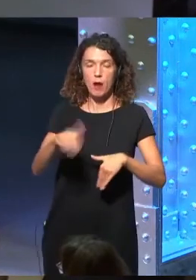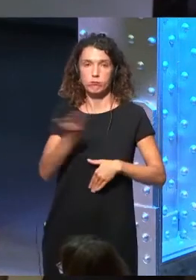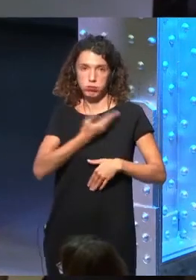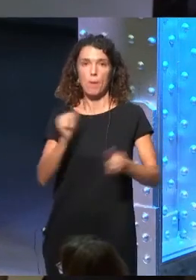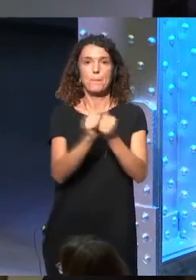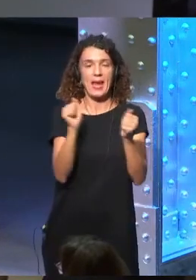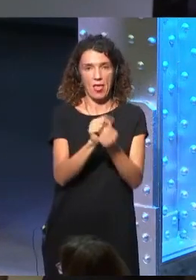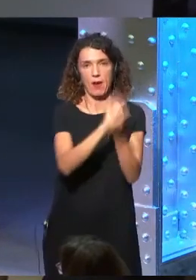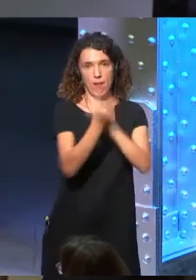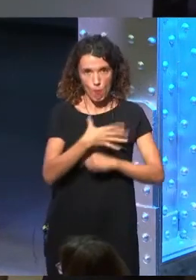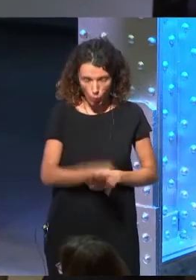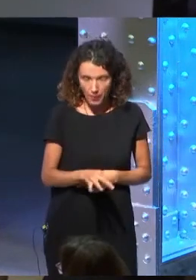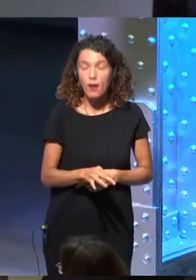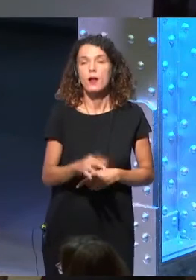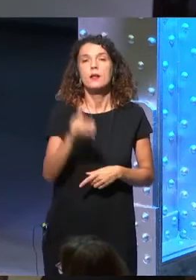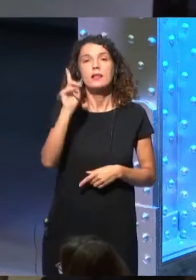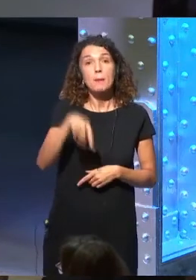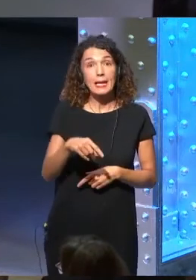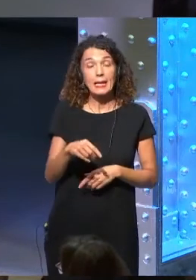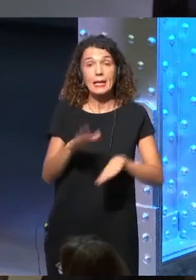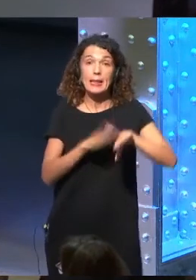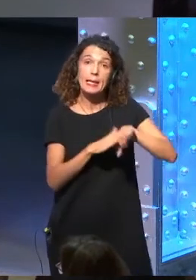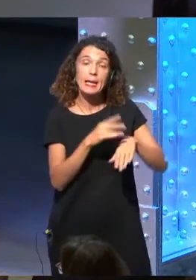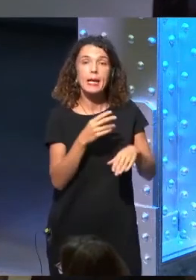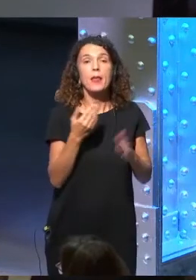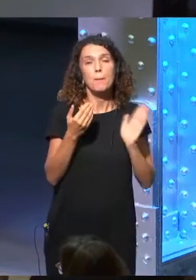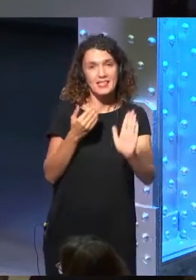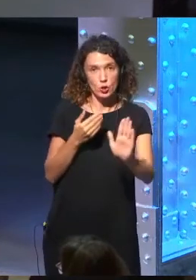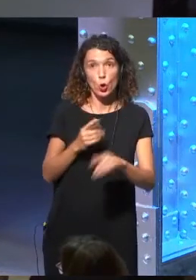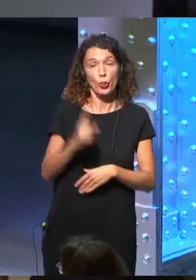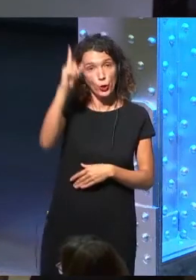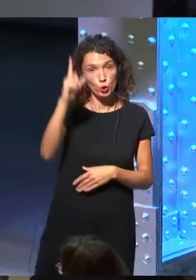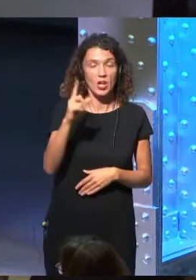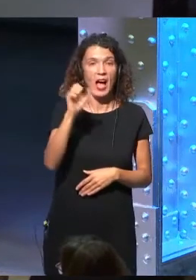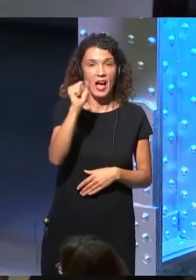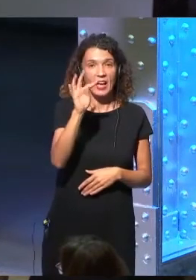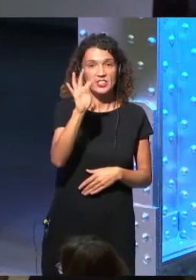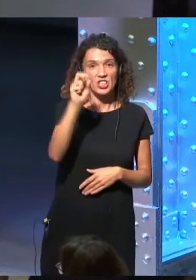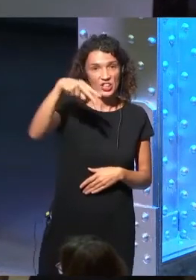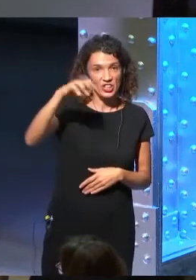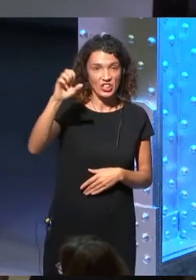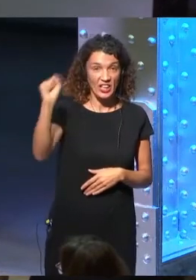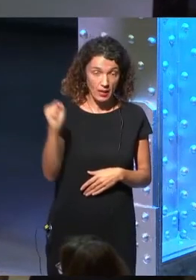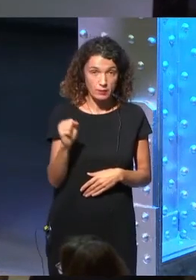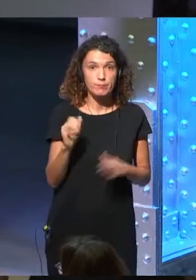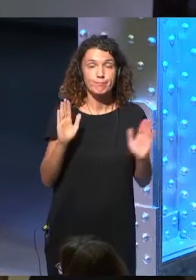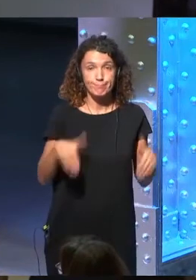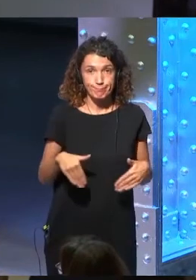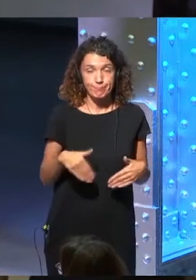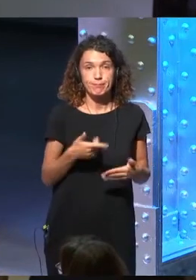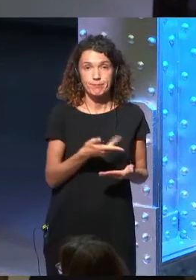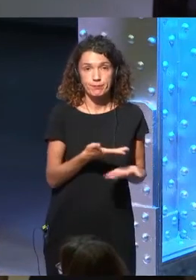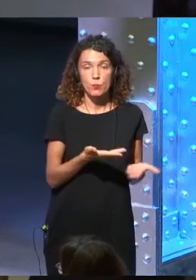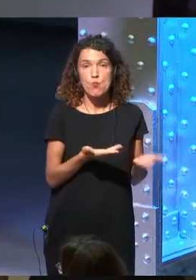here, presented it to the goddess Athena, who went on to display it on